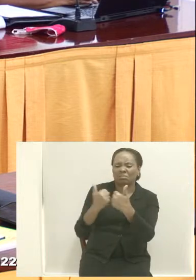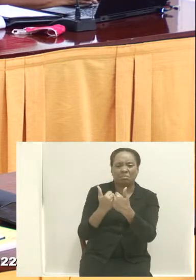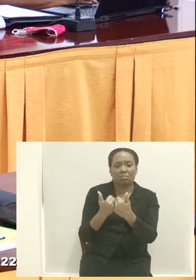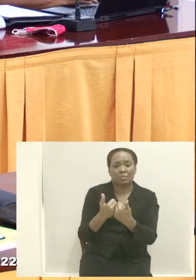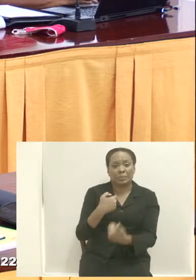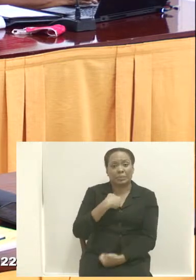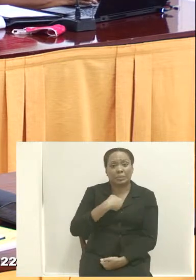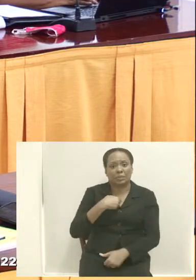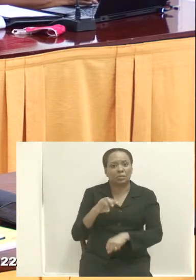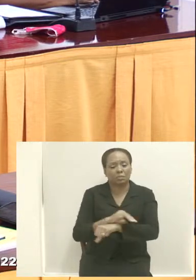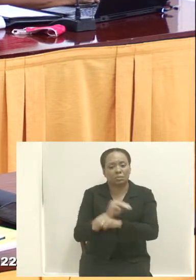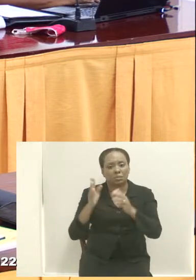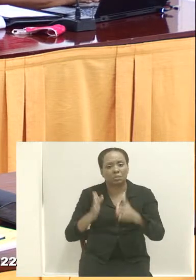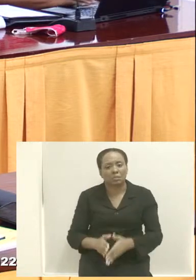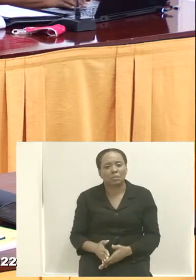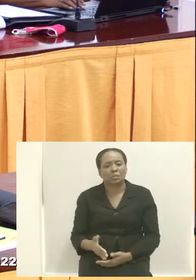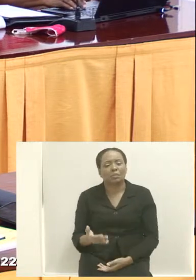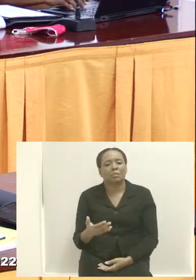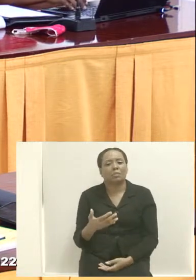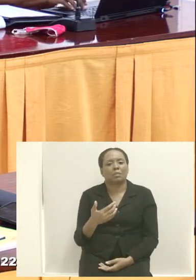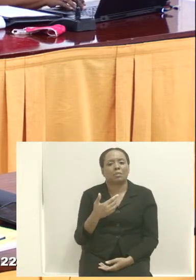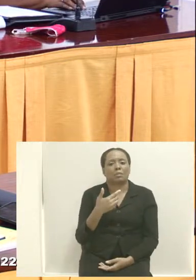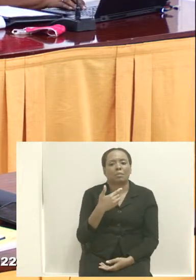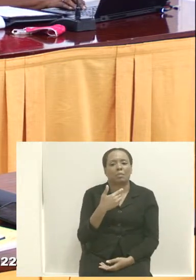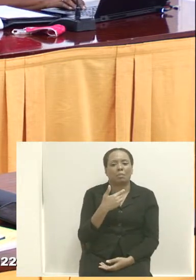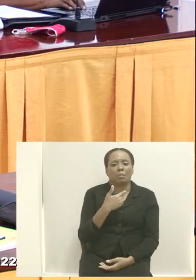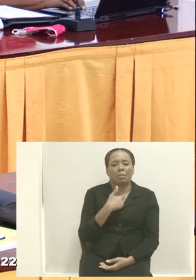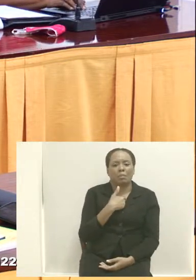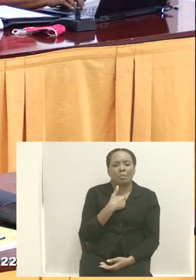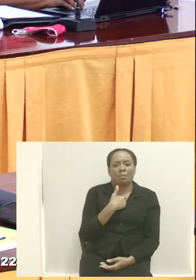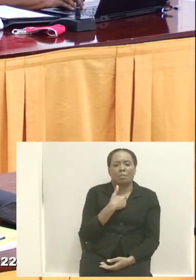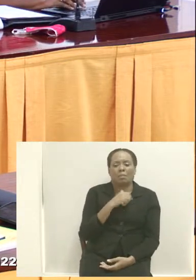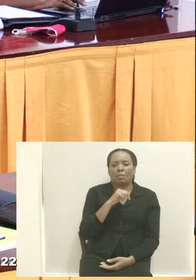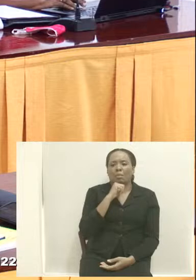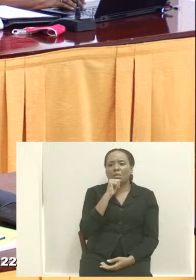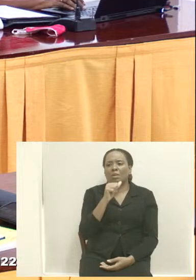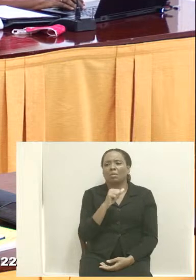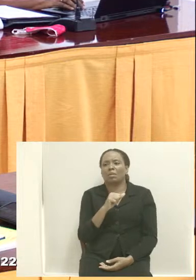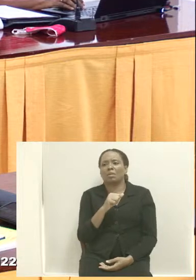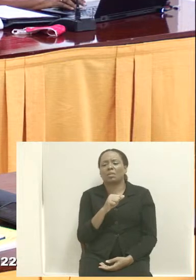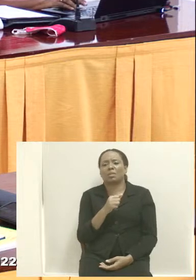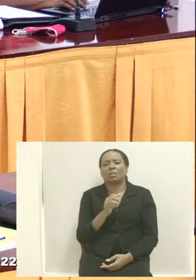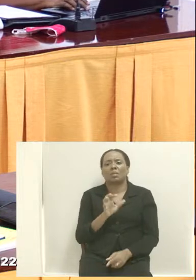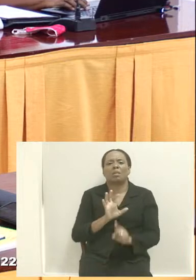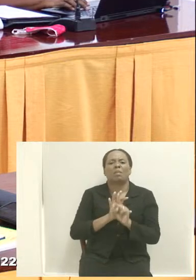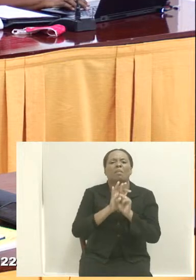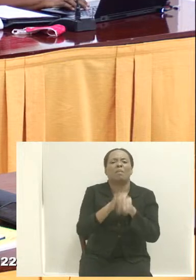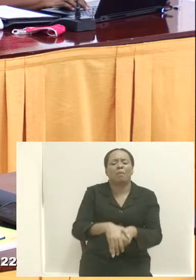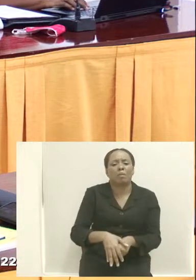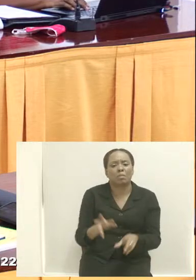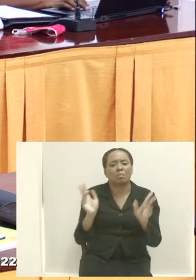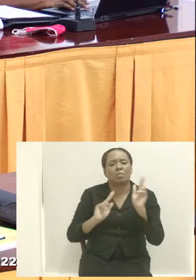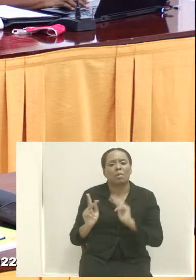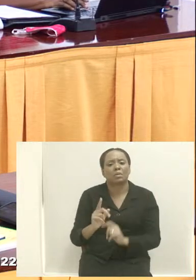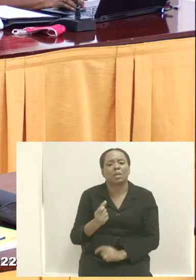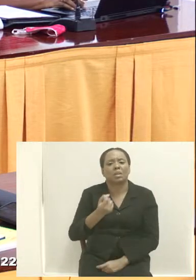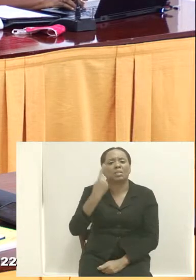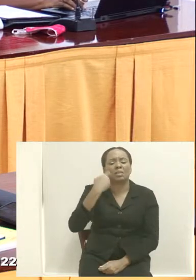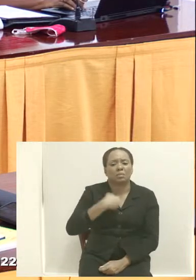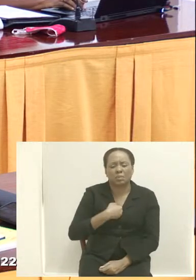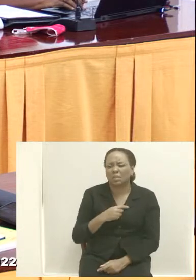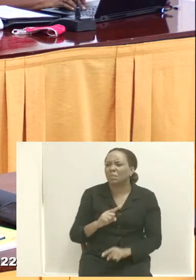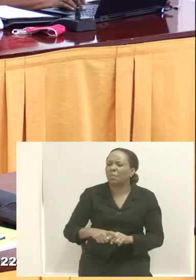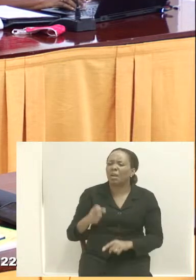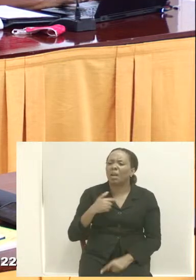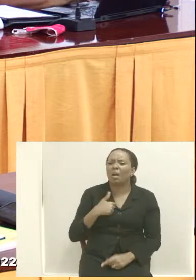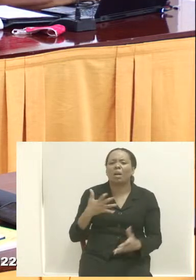to just superimpose my view, but to get a feel for people who live this, who practice this in a day-by-day reality. And the Honourable